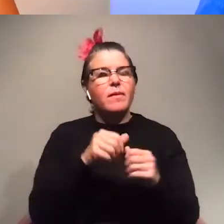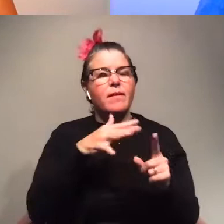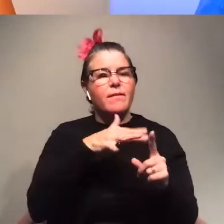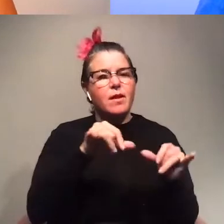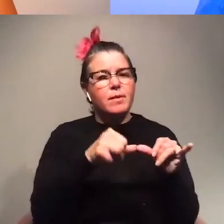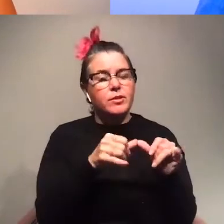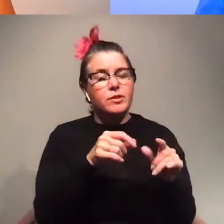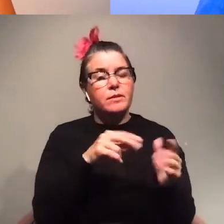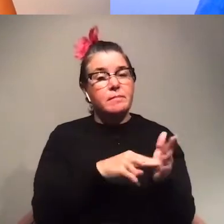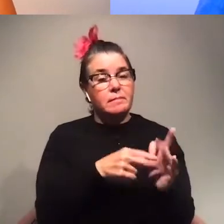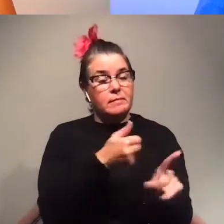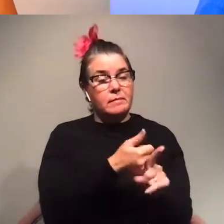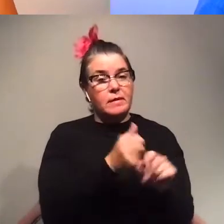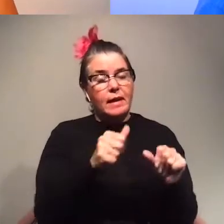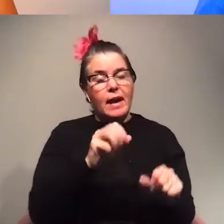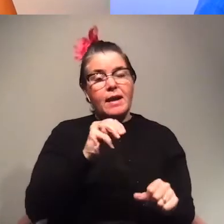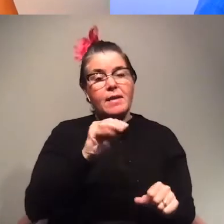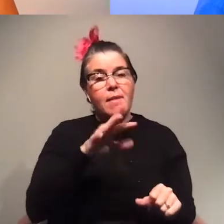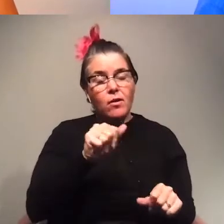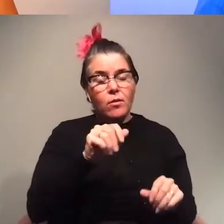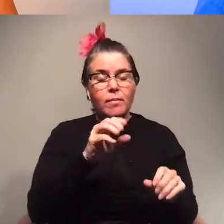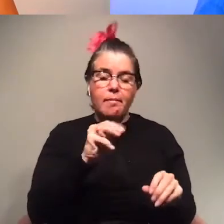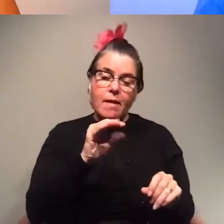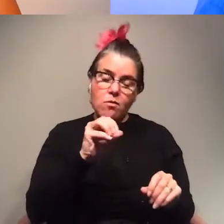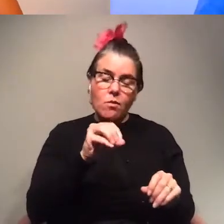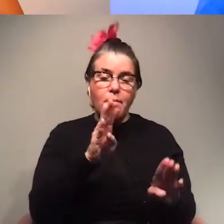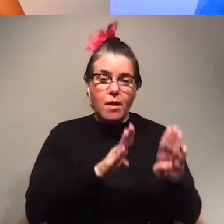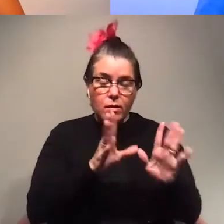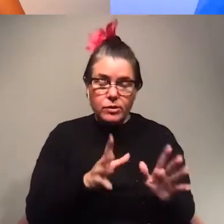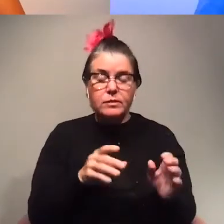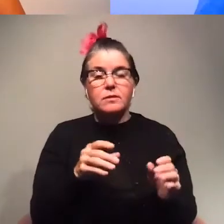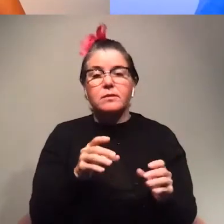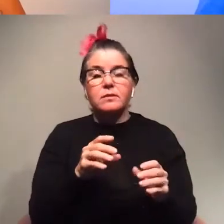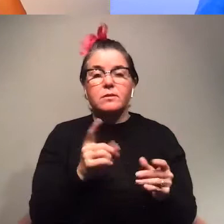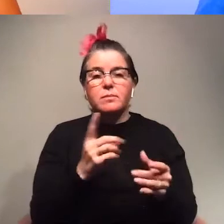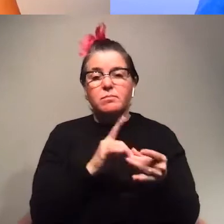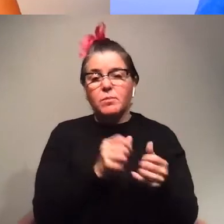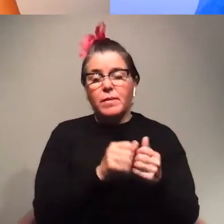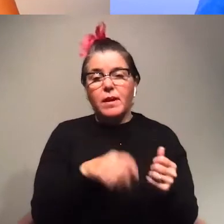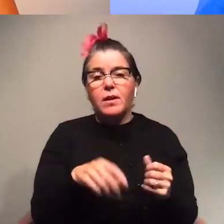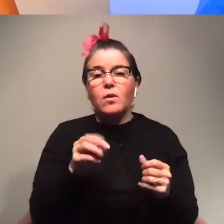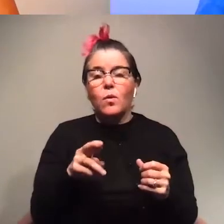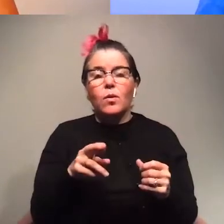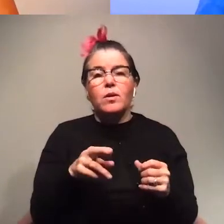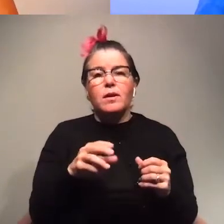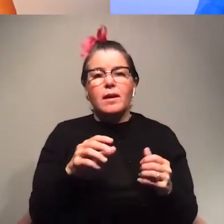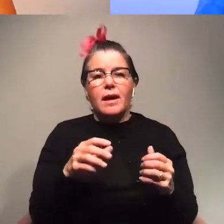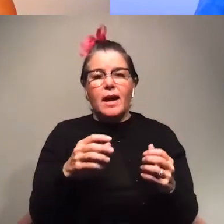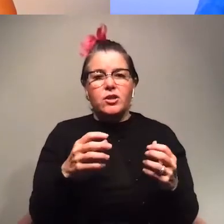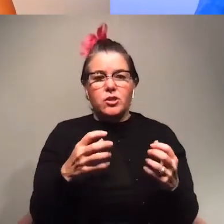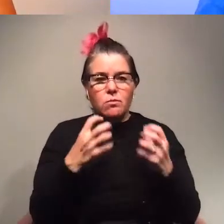also be some kind of microbiologist and do some bioinformatics stuff to either like consume the chemicals